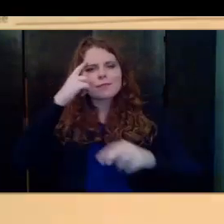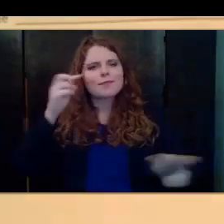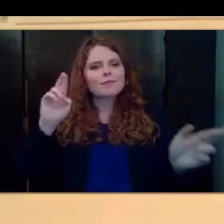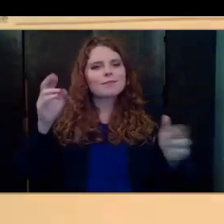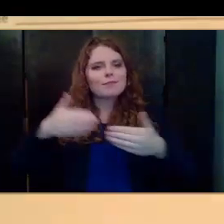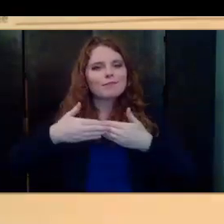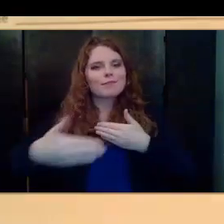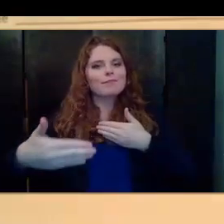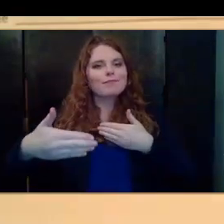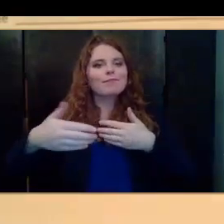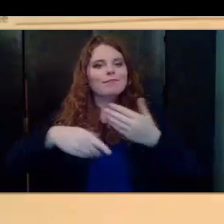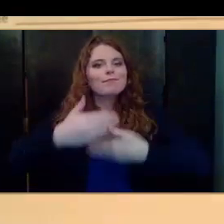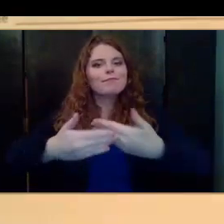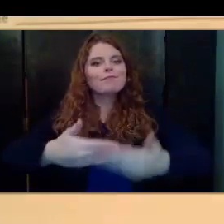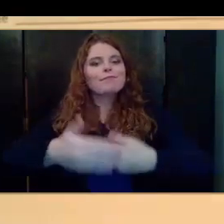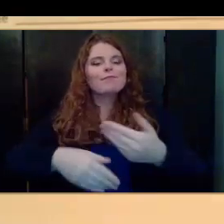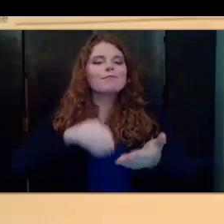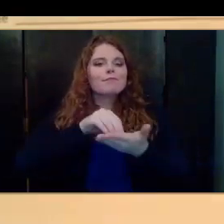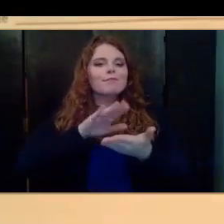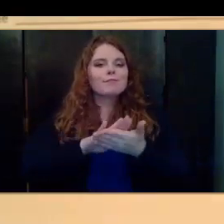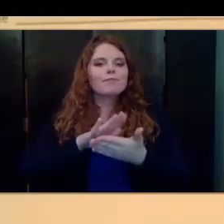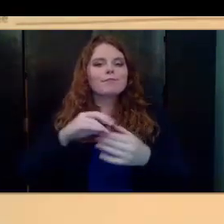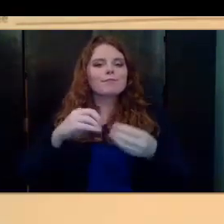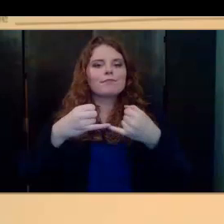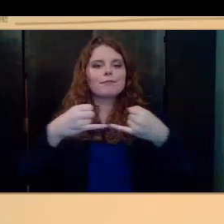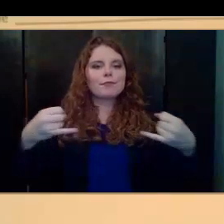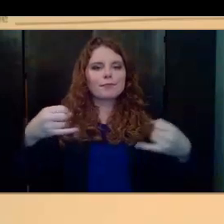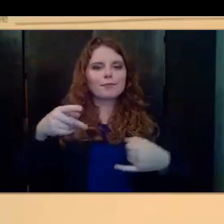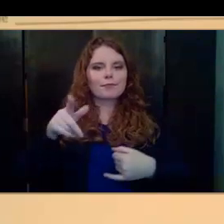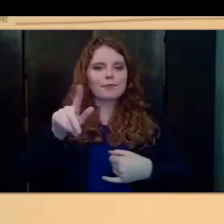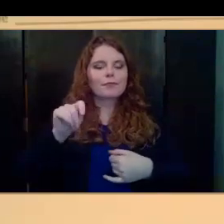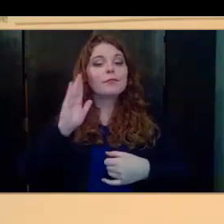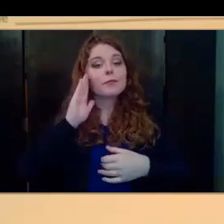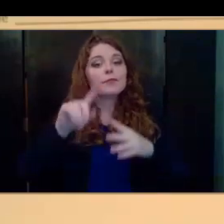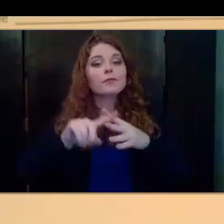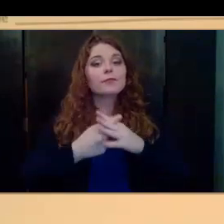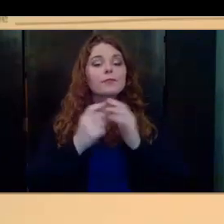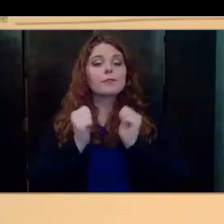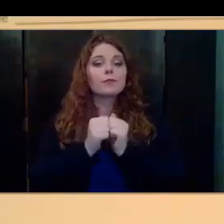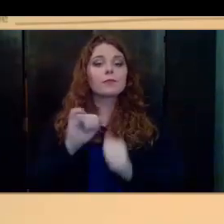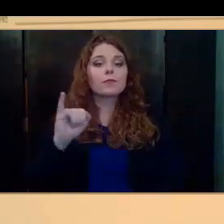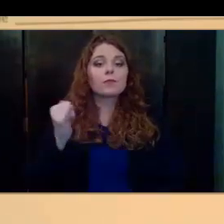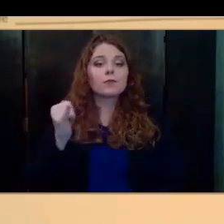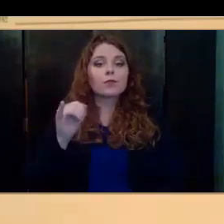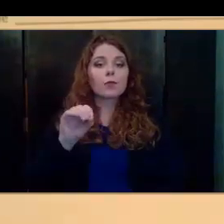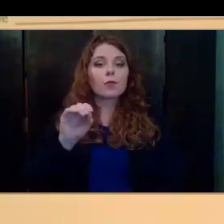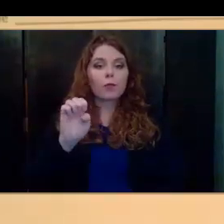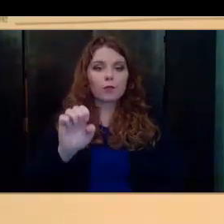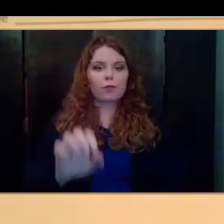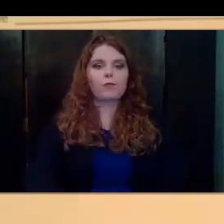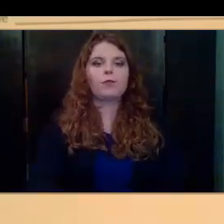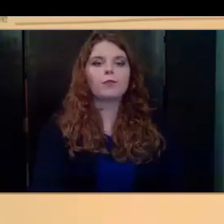to begin tracking and marking on our line plot. So I'm going to start with Joe, and I'm just going to work my way